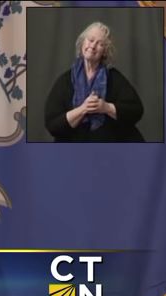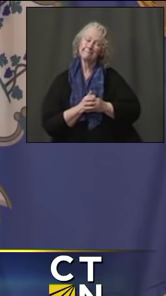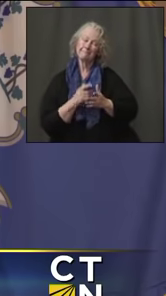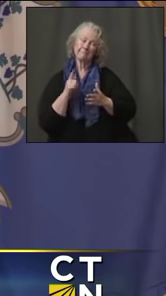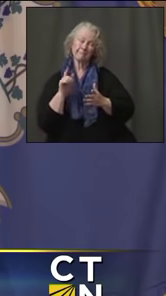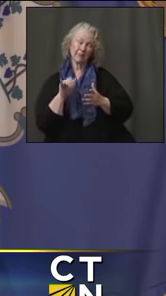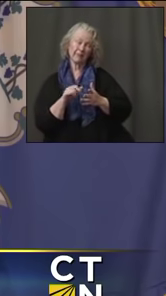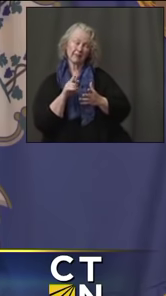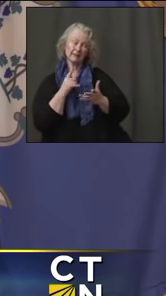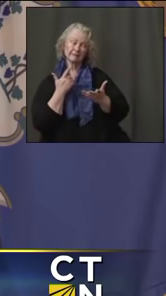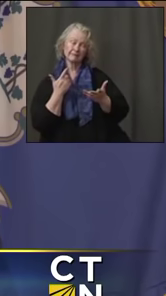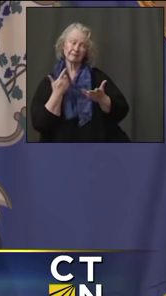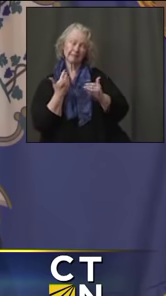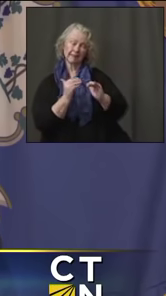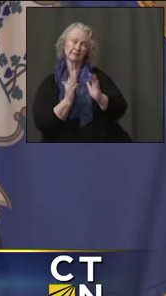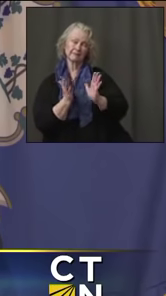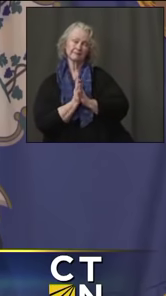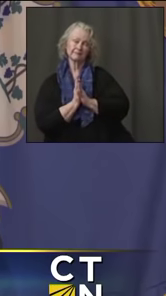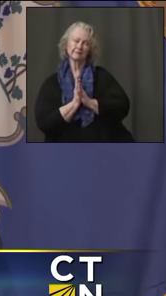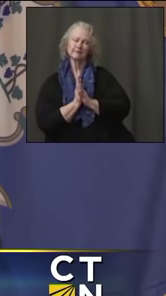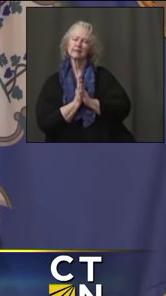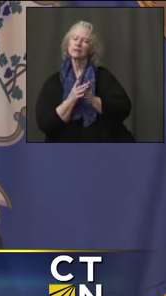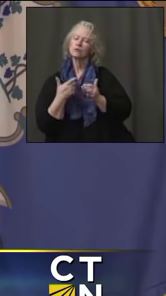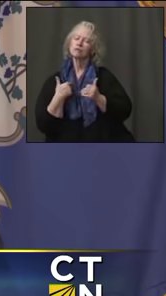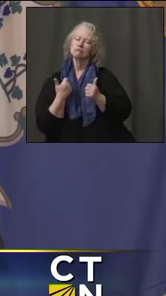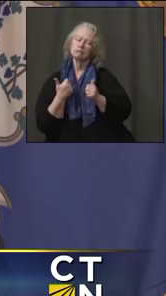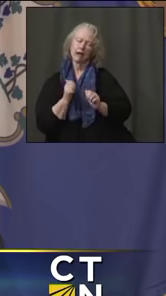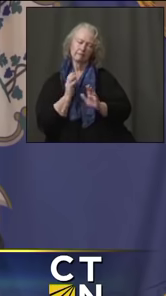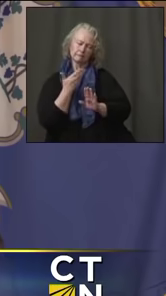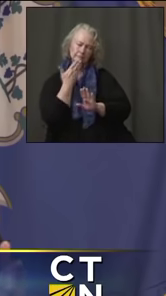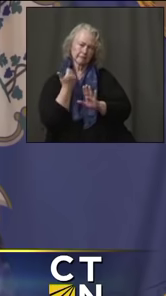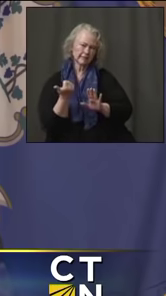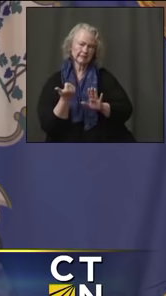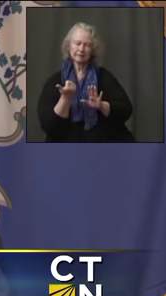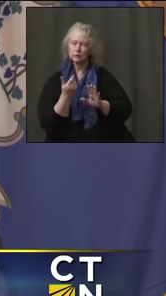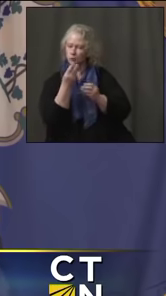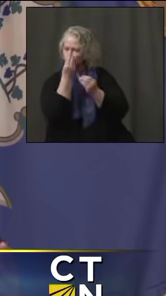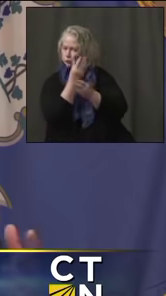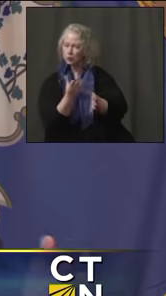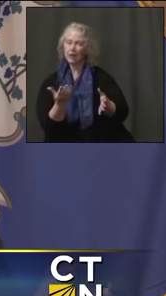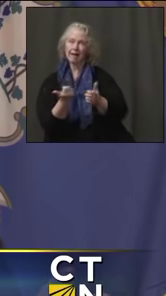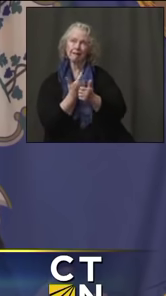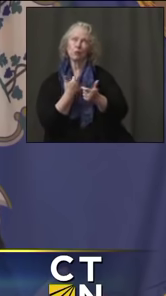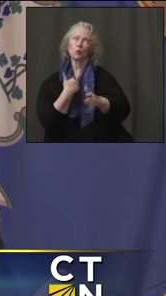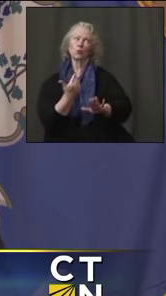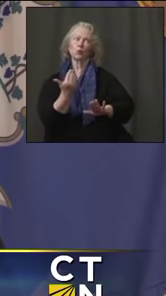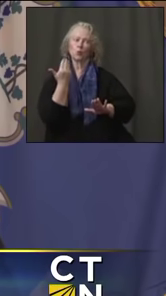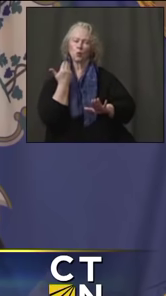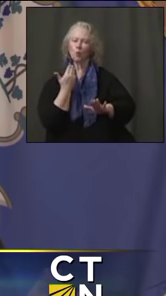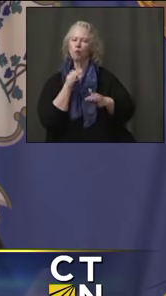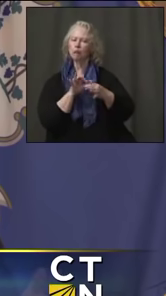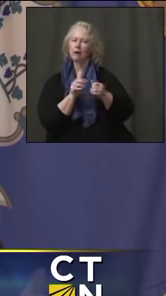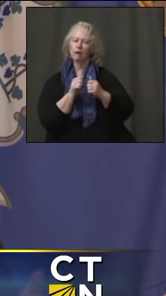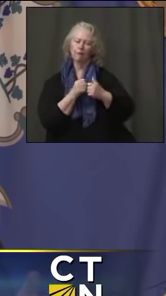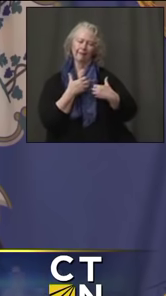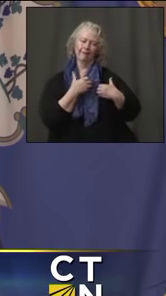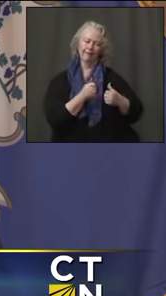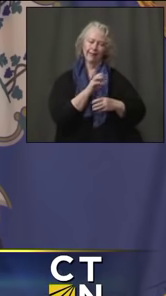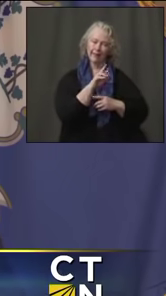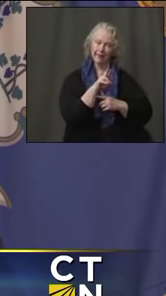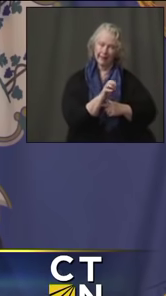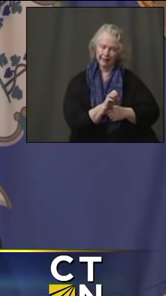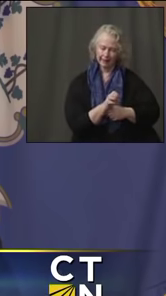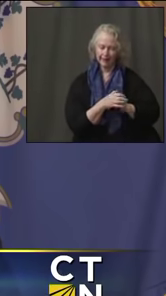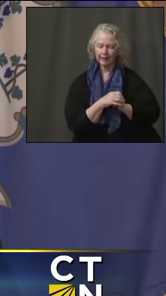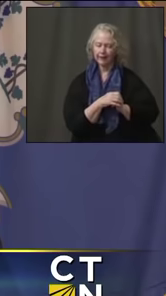wrap. Look, we're trying to get in front of this thing and try to share with you everything we know when it comes to the healthcare side of this